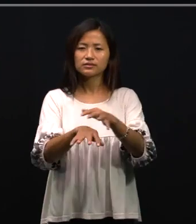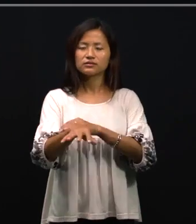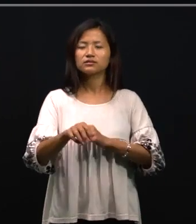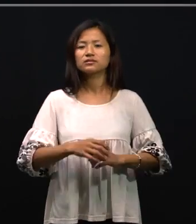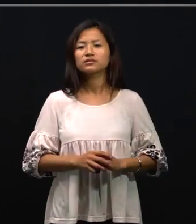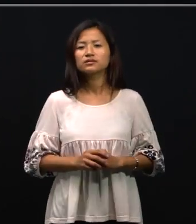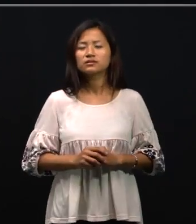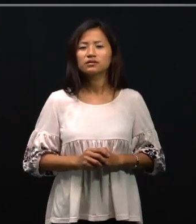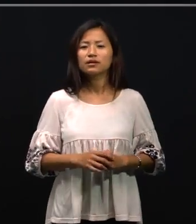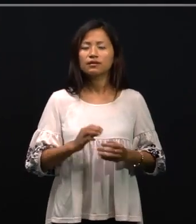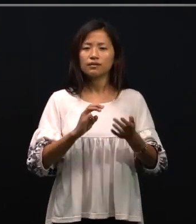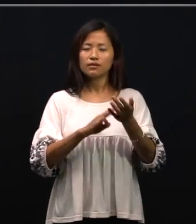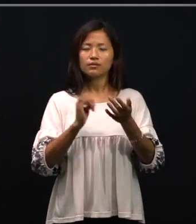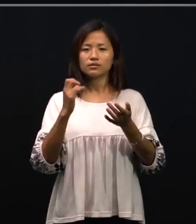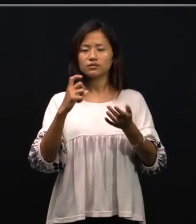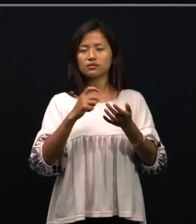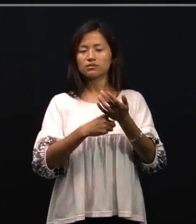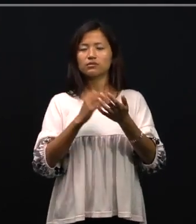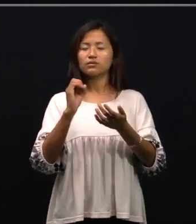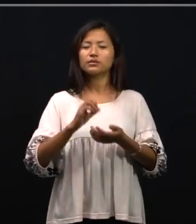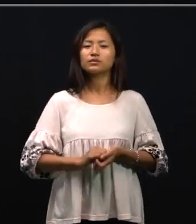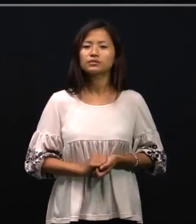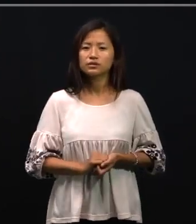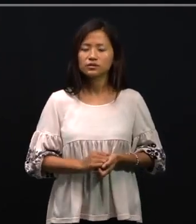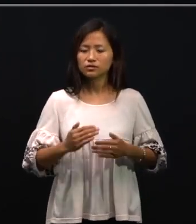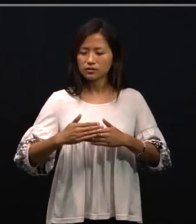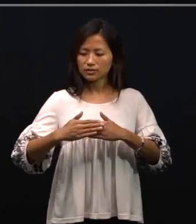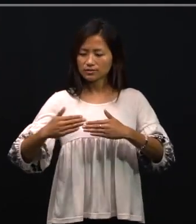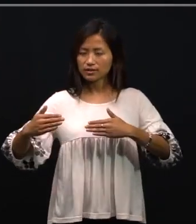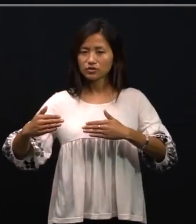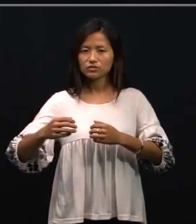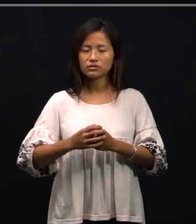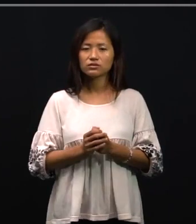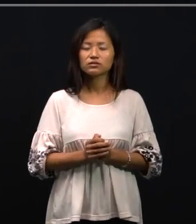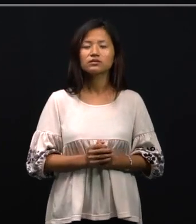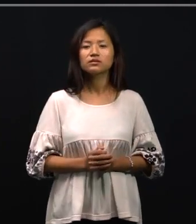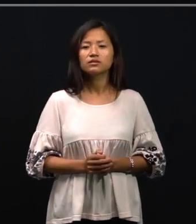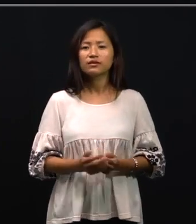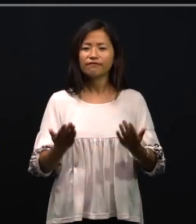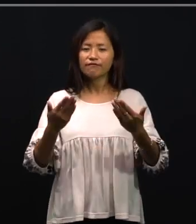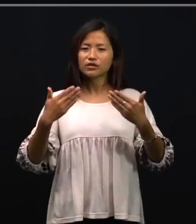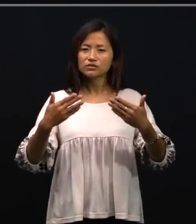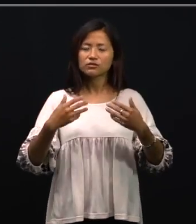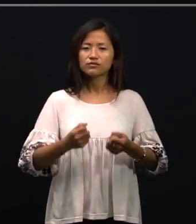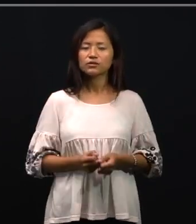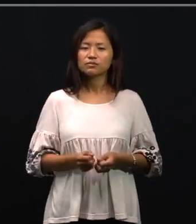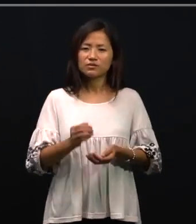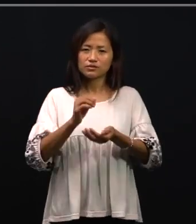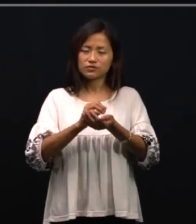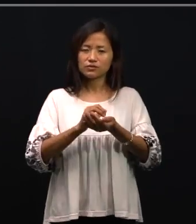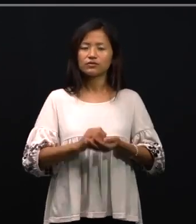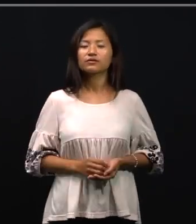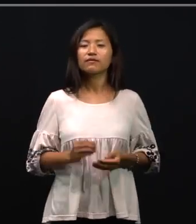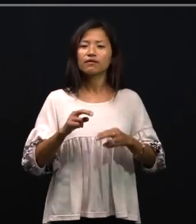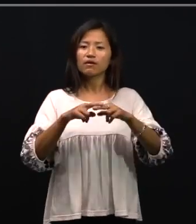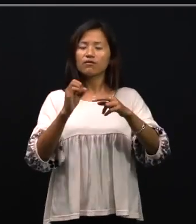organisms, microbes, which have gone into extinction. They have gone into extinction, and some of them, a fraction of it is preserved only in the form of